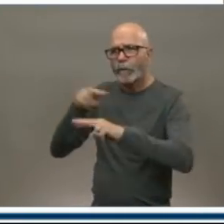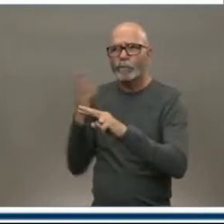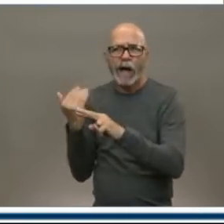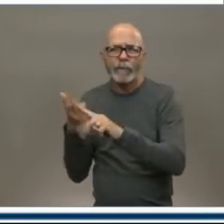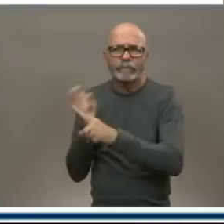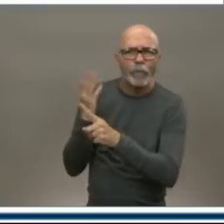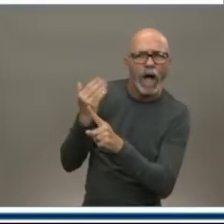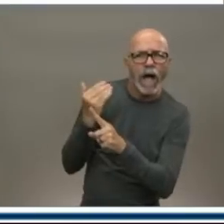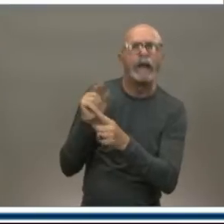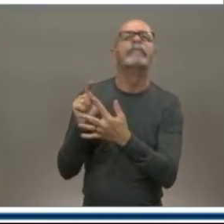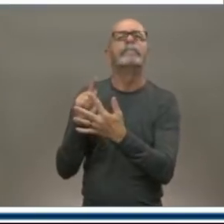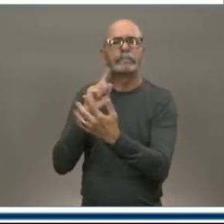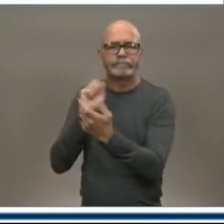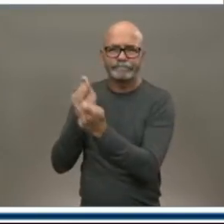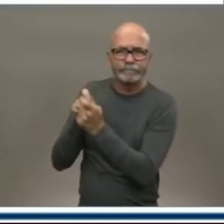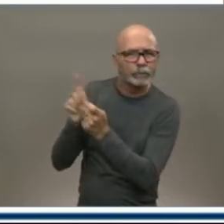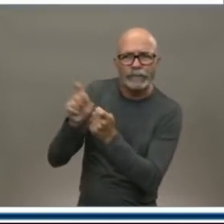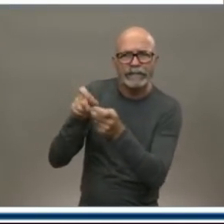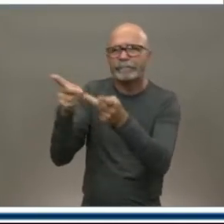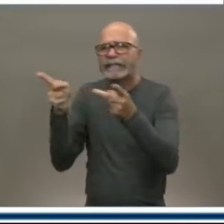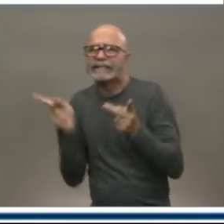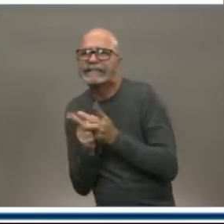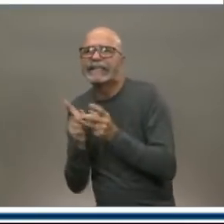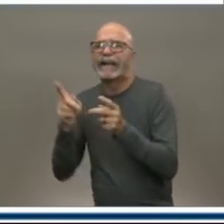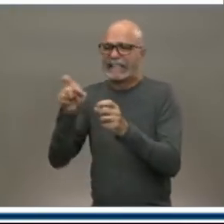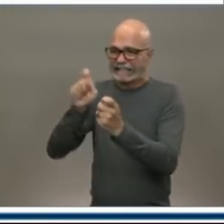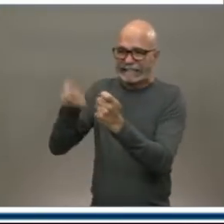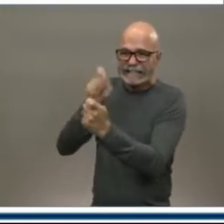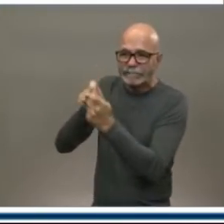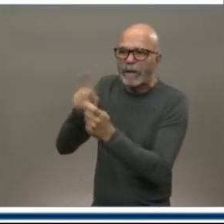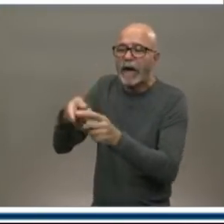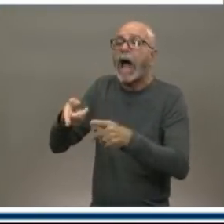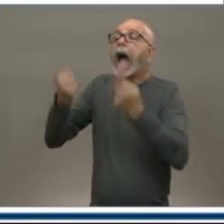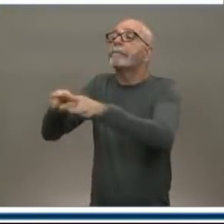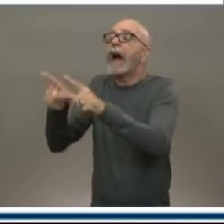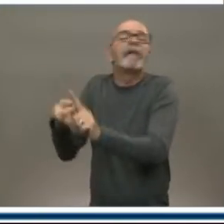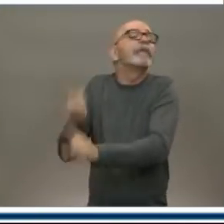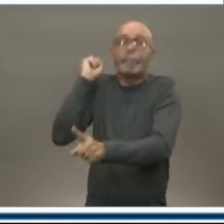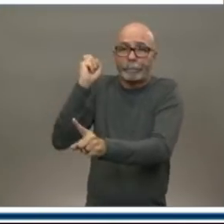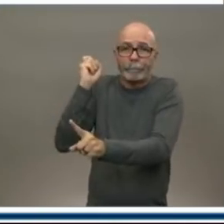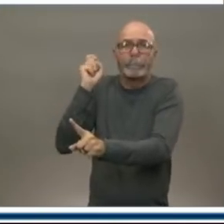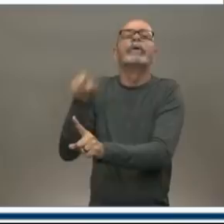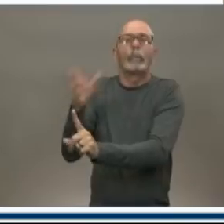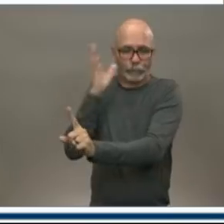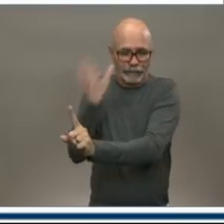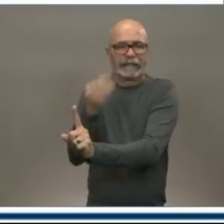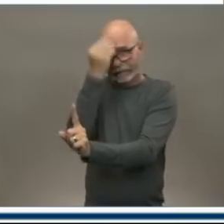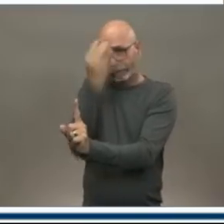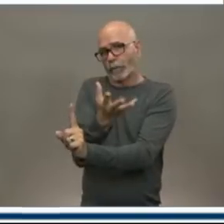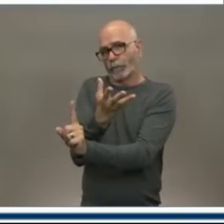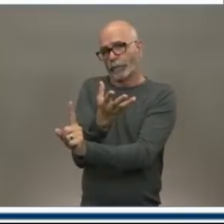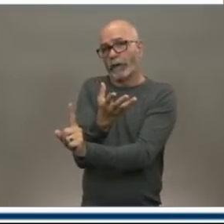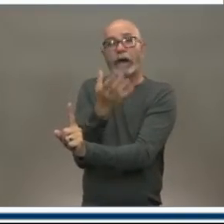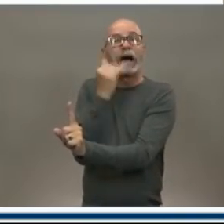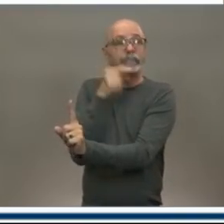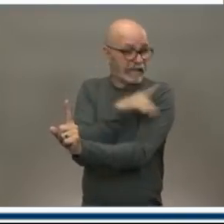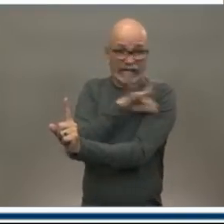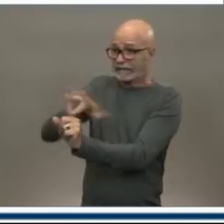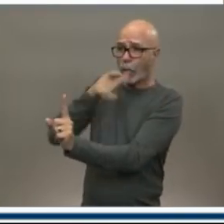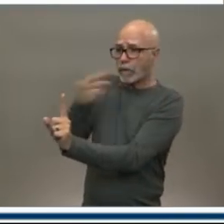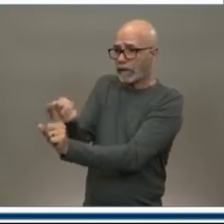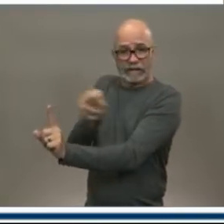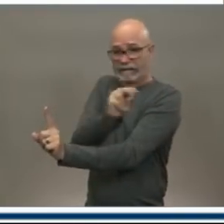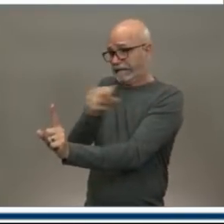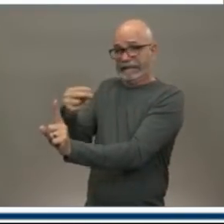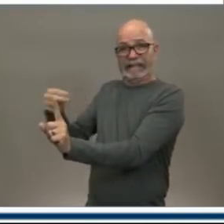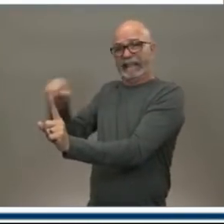to confirm the source of the initial infection and identify then within those groups who else may have been exposed. So those investigations